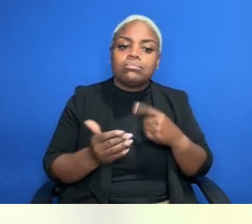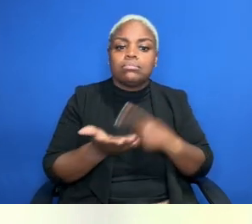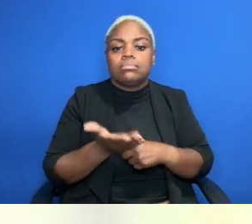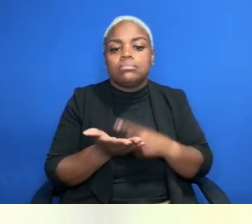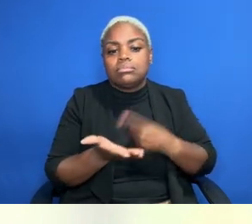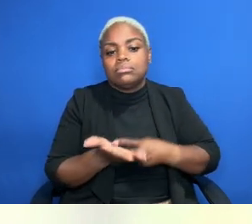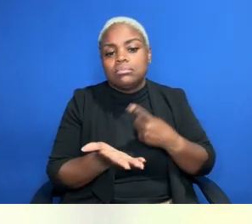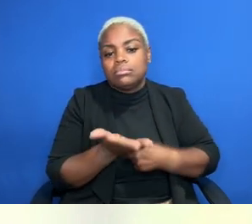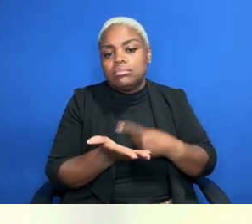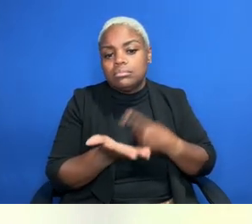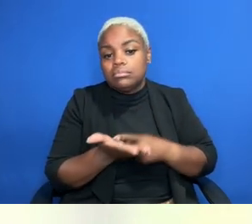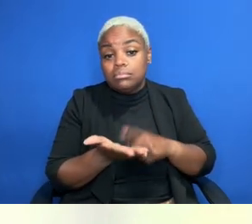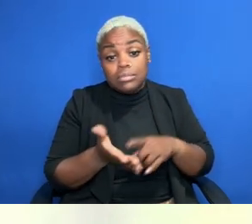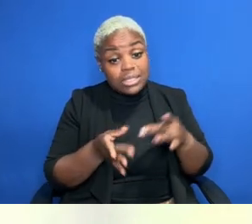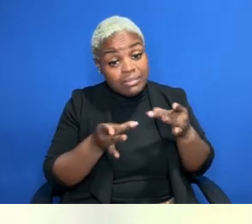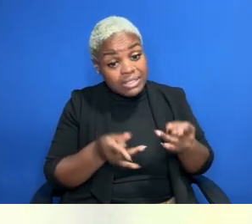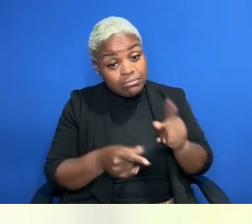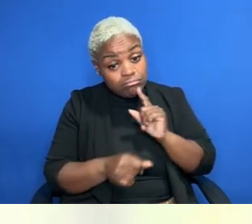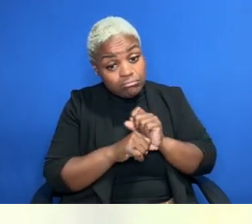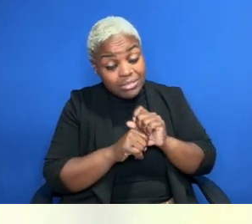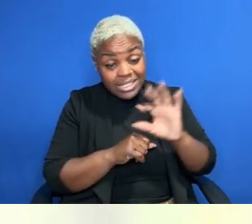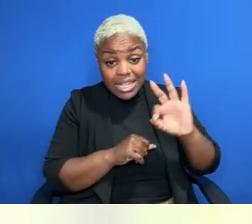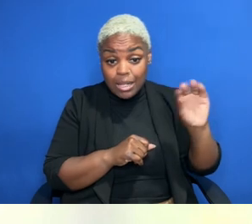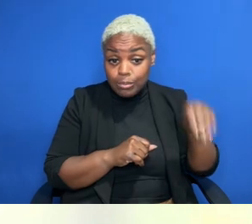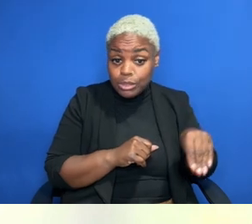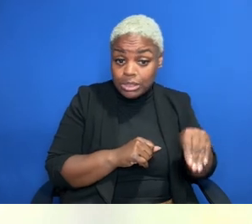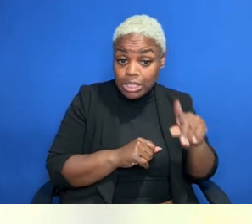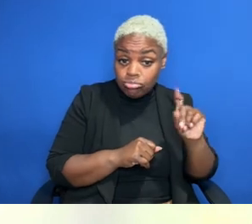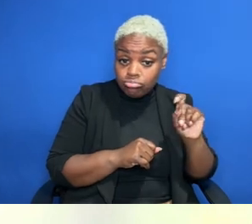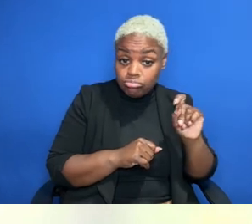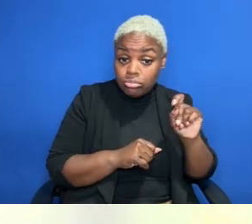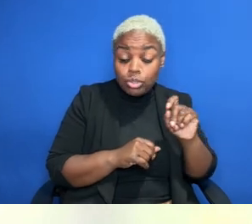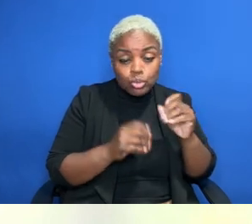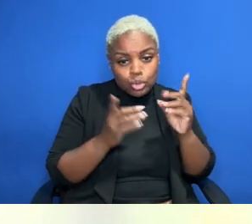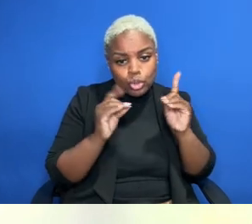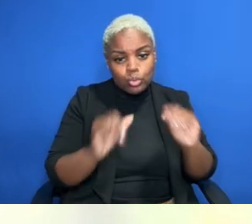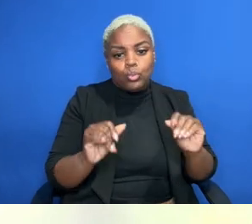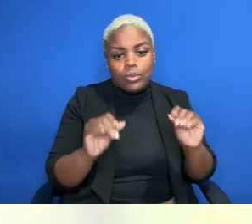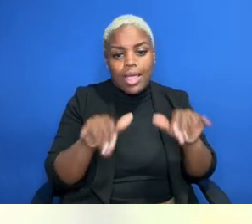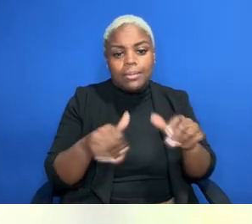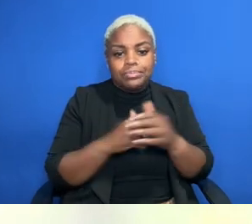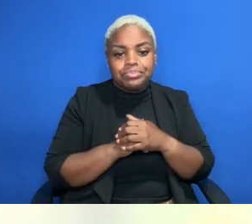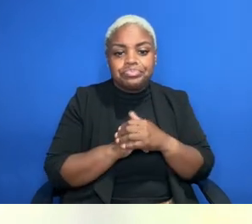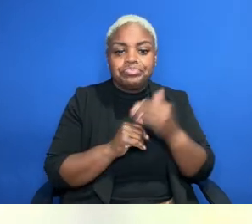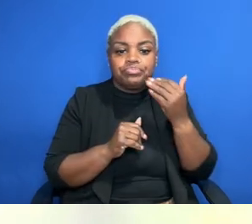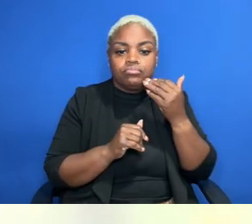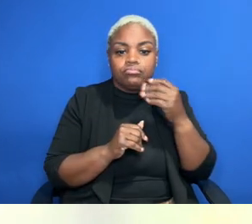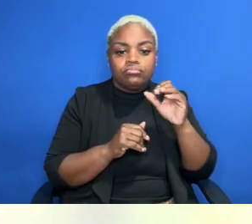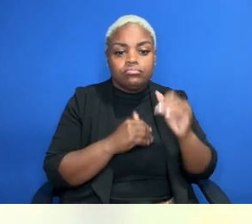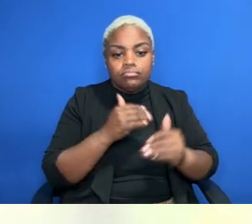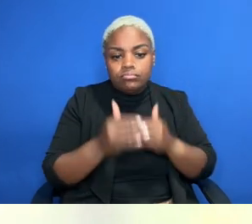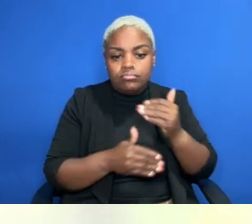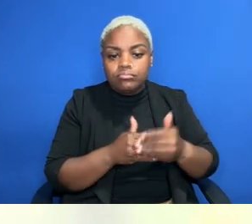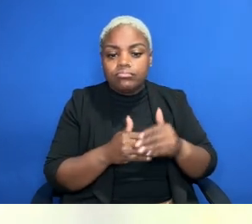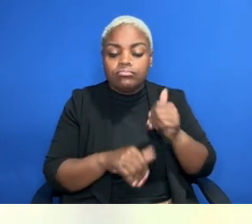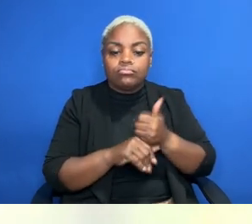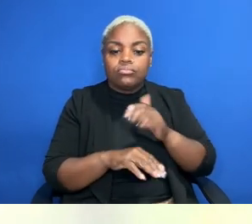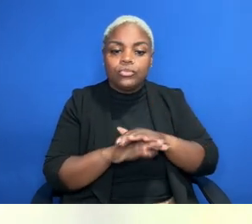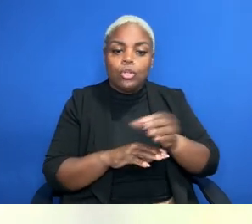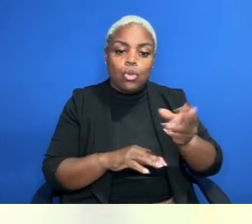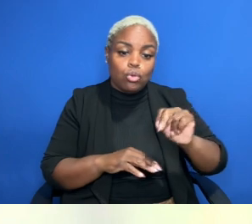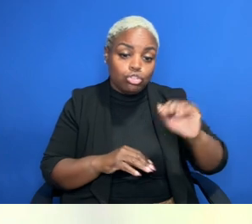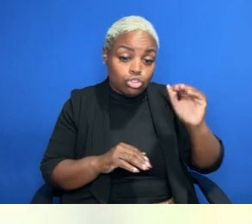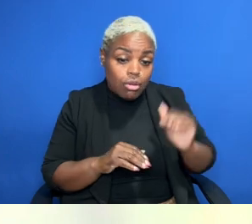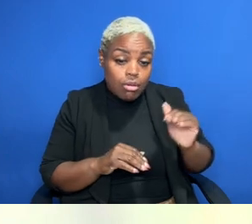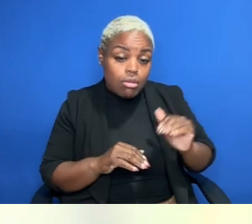we could spend a long time debating about that. Is it effective? 99% of the time. So do that. Take those steps